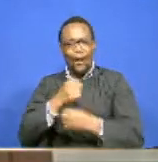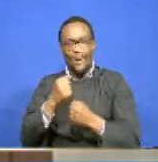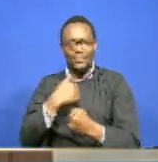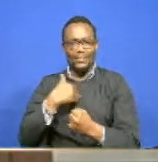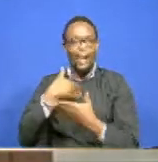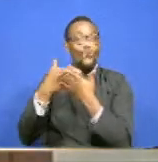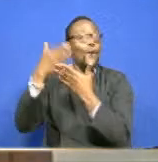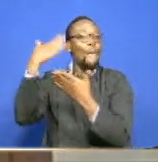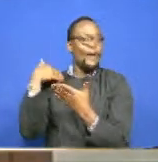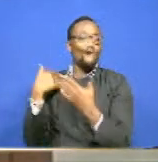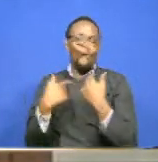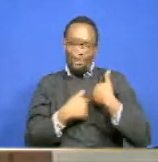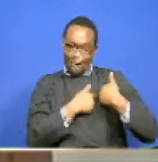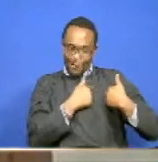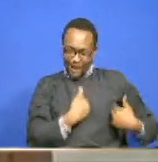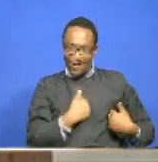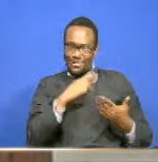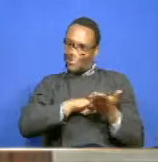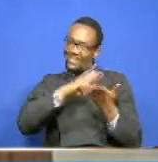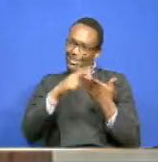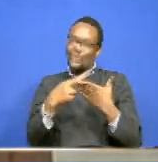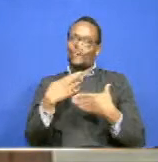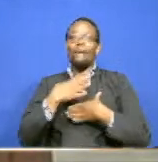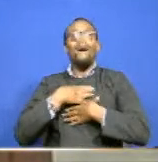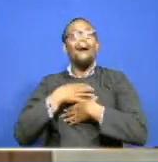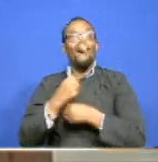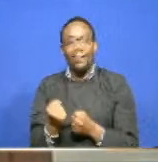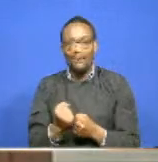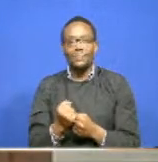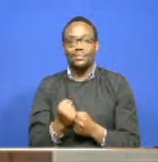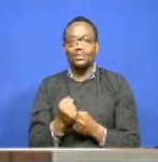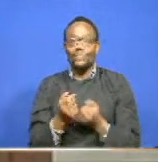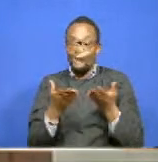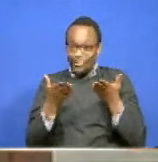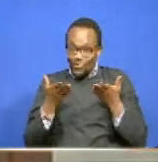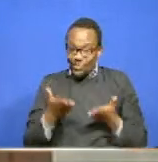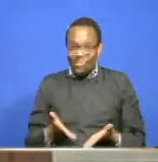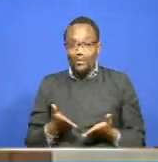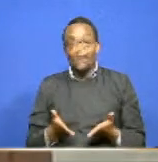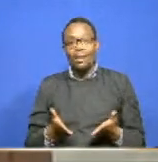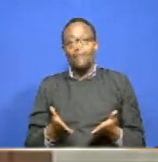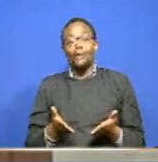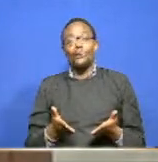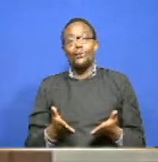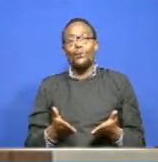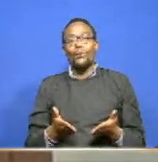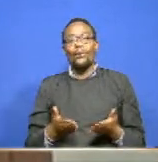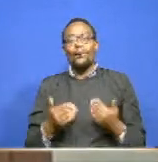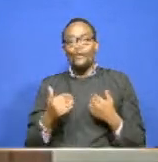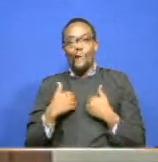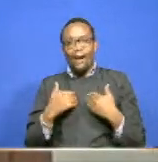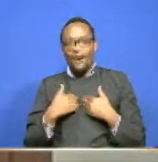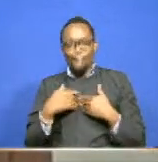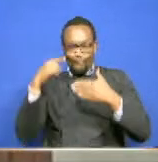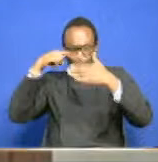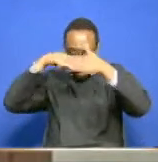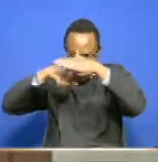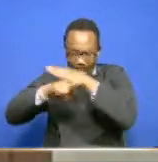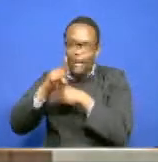the heart resource he had, which translated into a marching into the promised